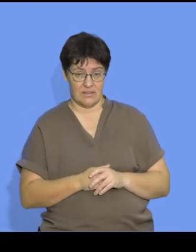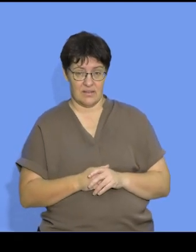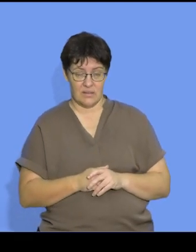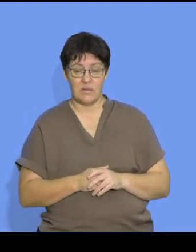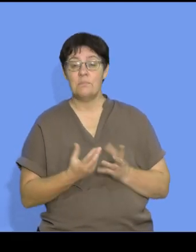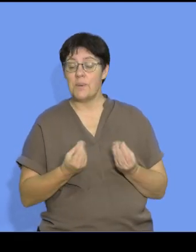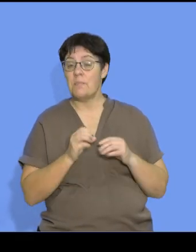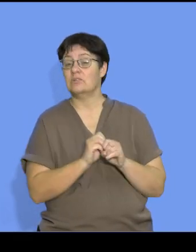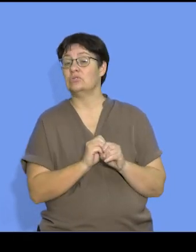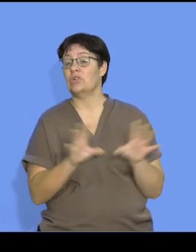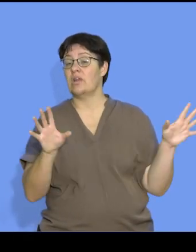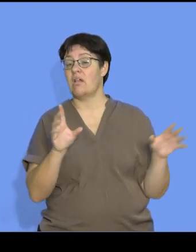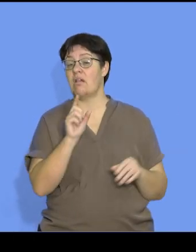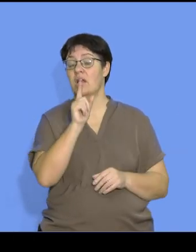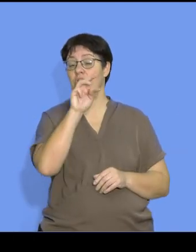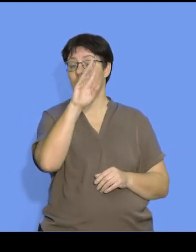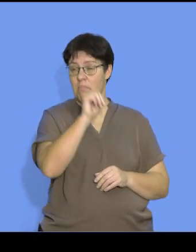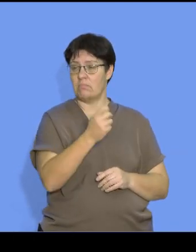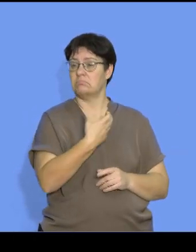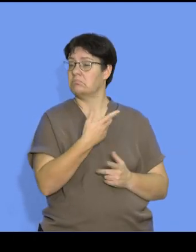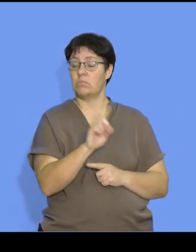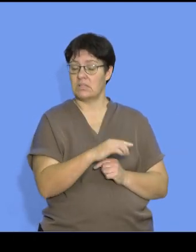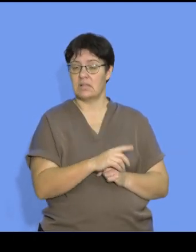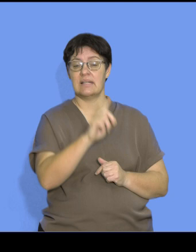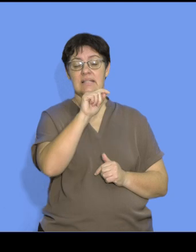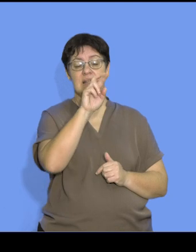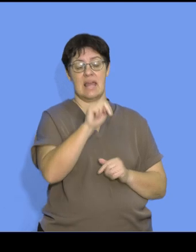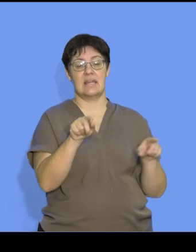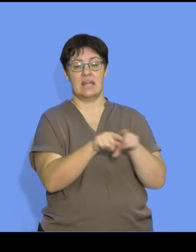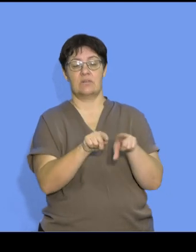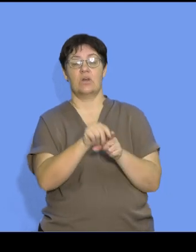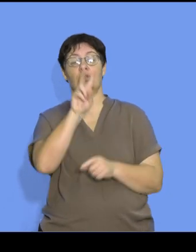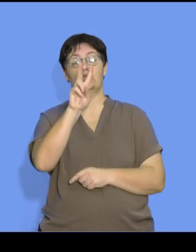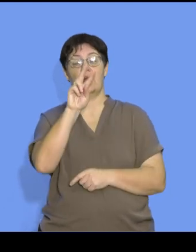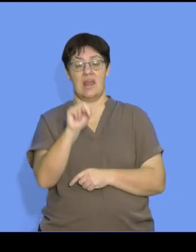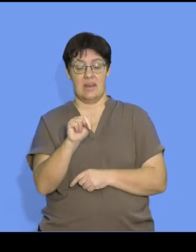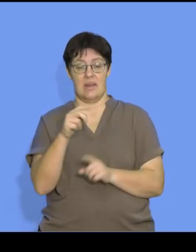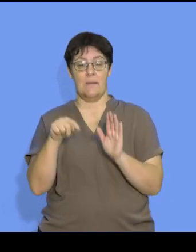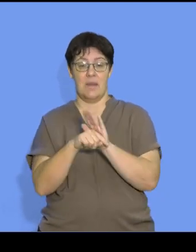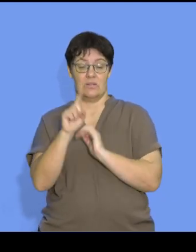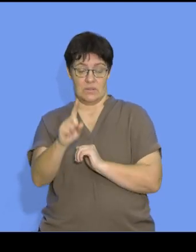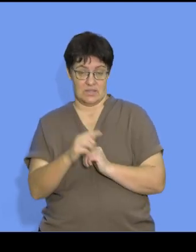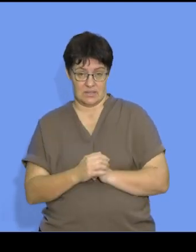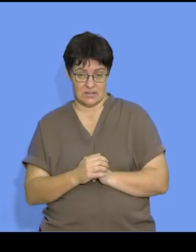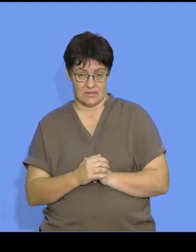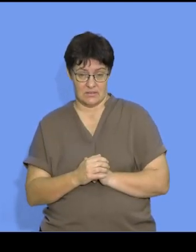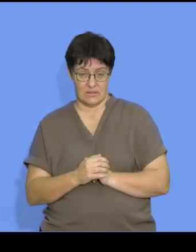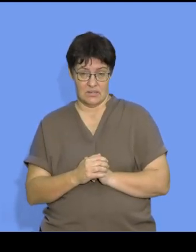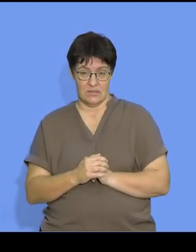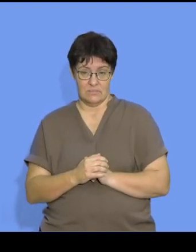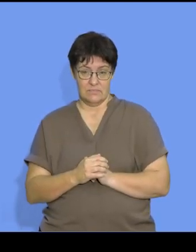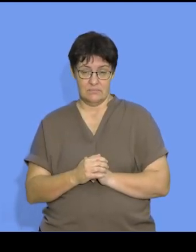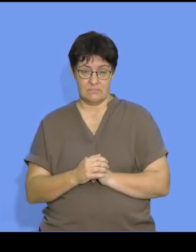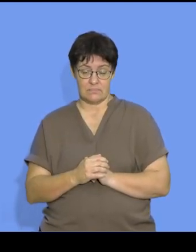general terms that has been given to me as Tn is equal to 2n minus 1. In order